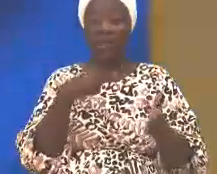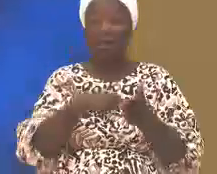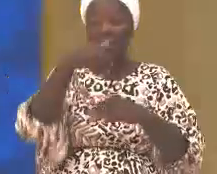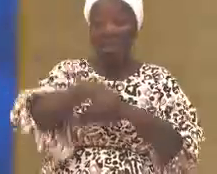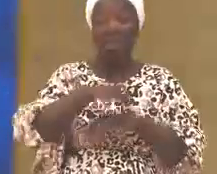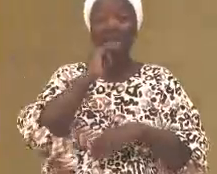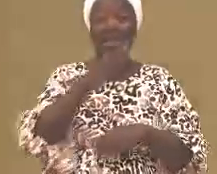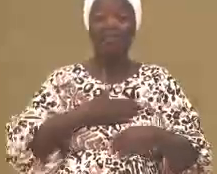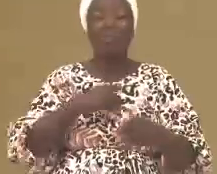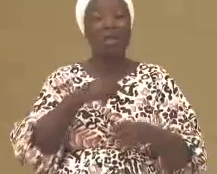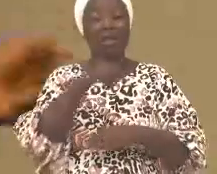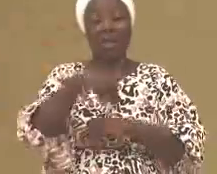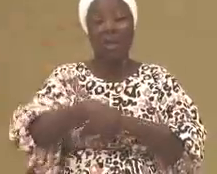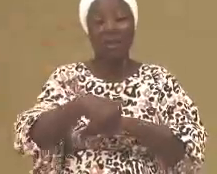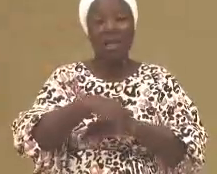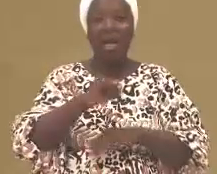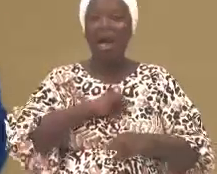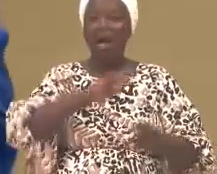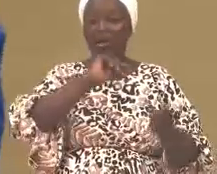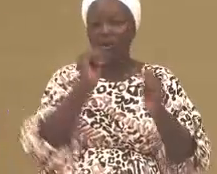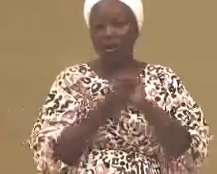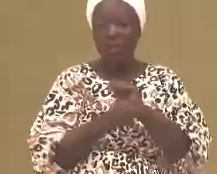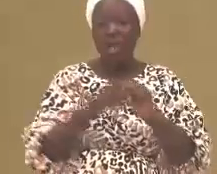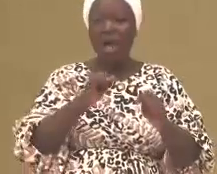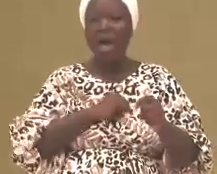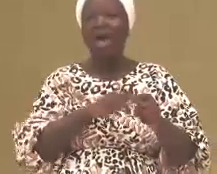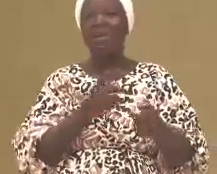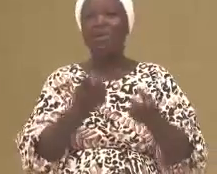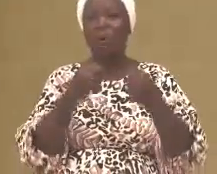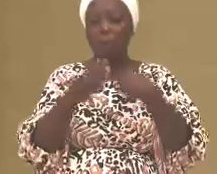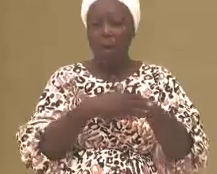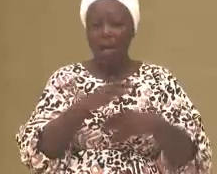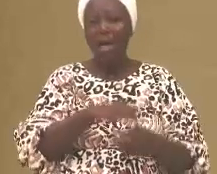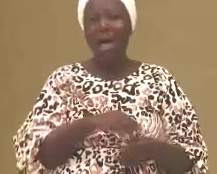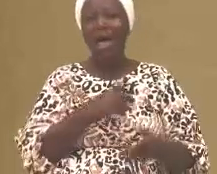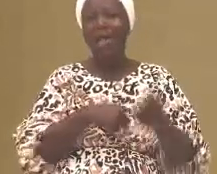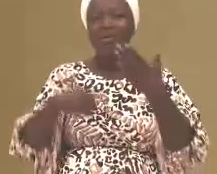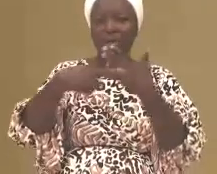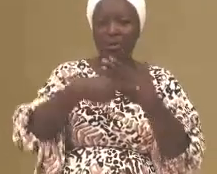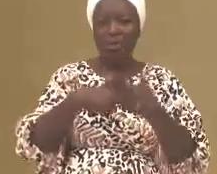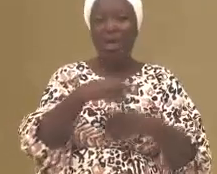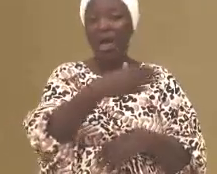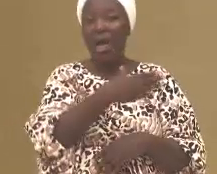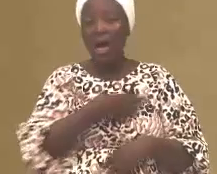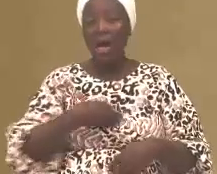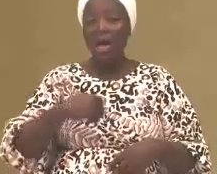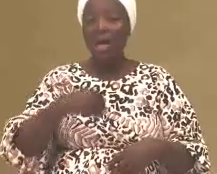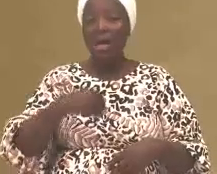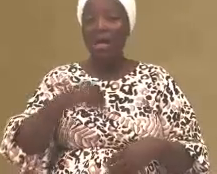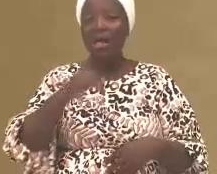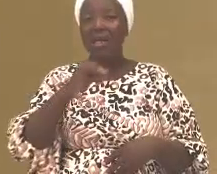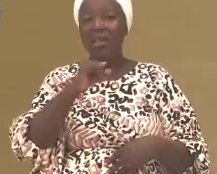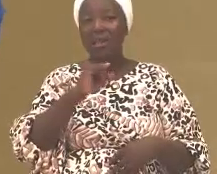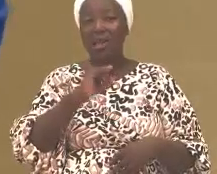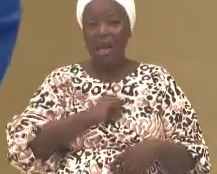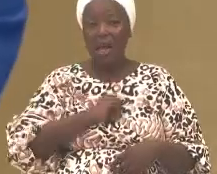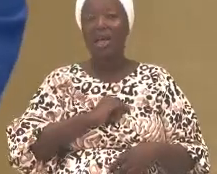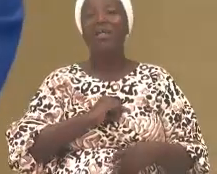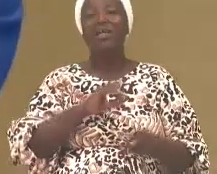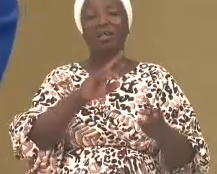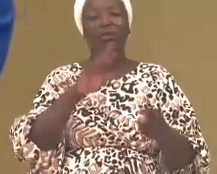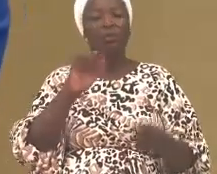I turn, I return, I restore, and I repent, the